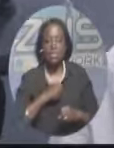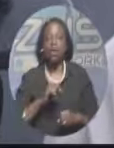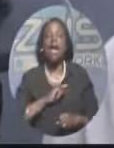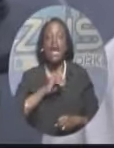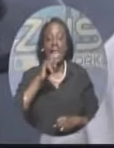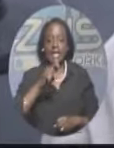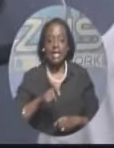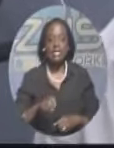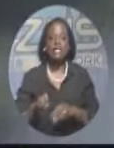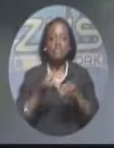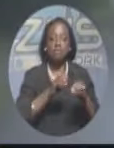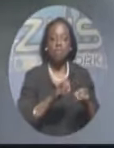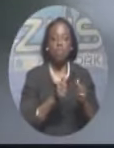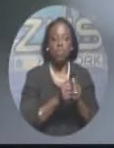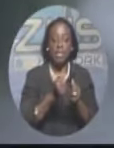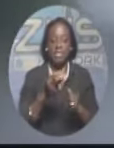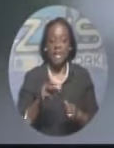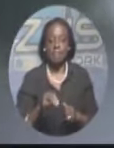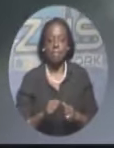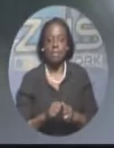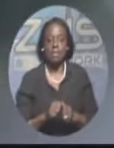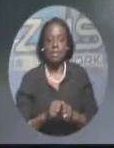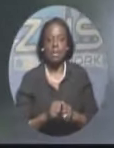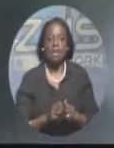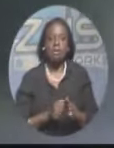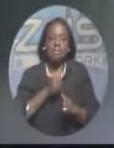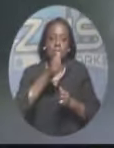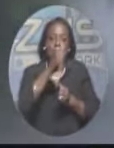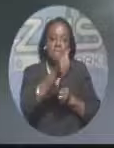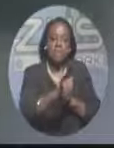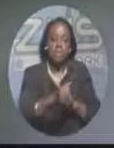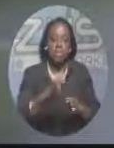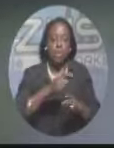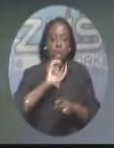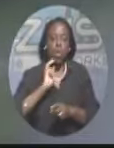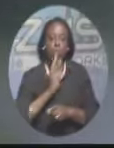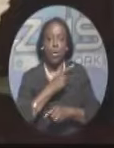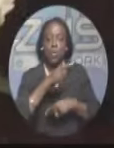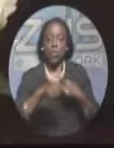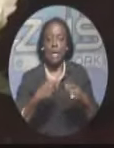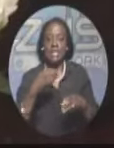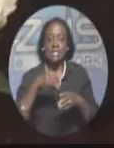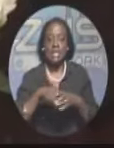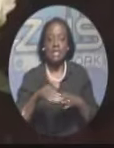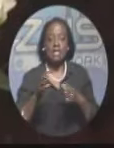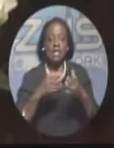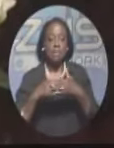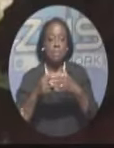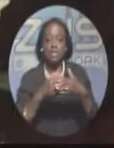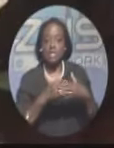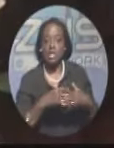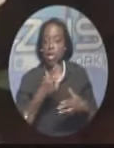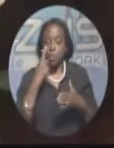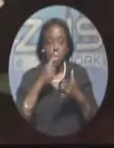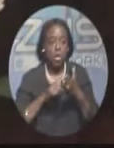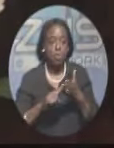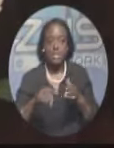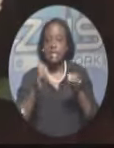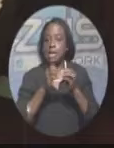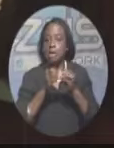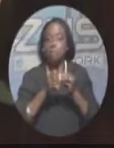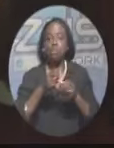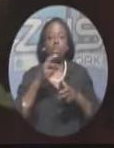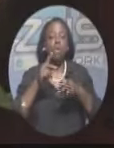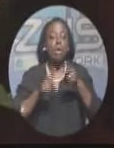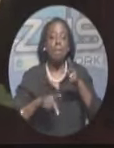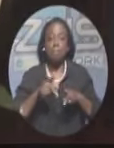to move with them. The further we went through the community, we noticed more residents securing their homes and evacuating the area. There were